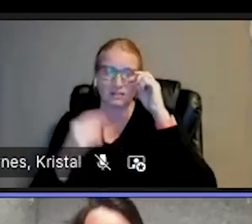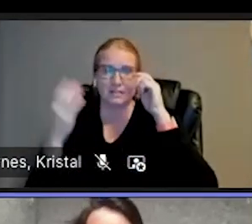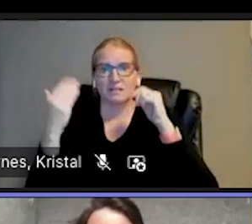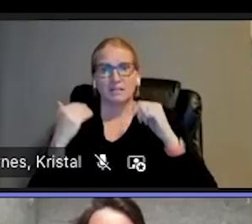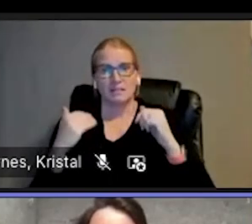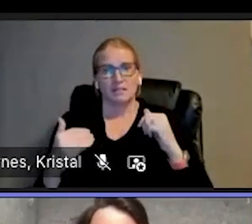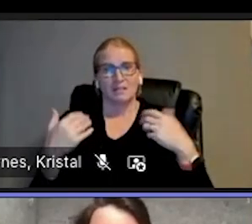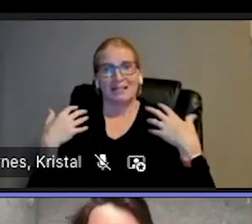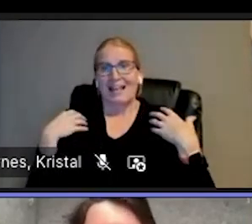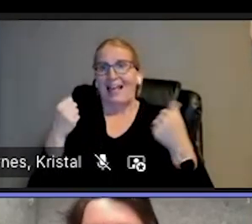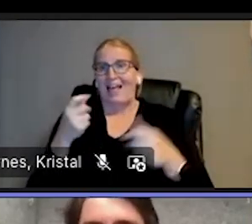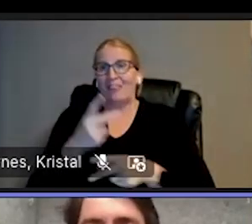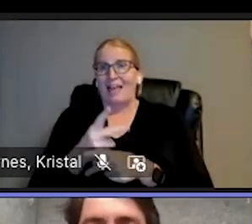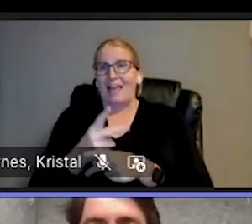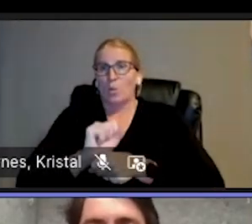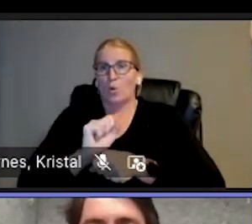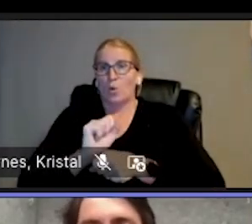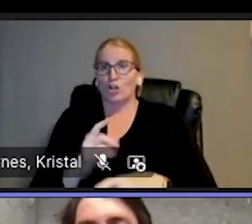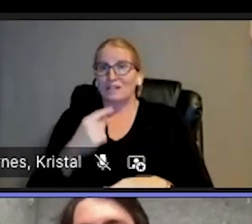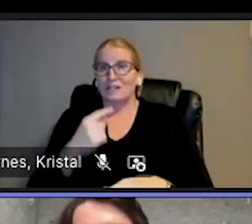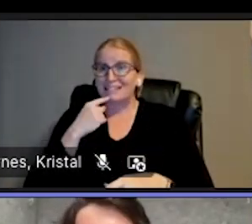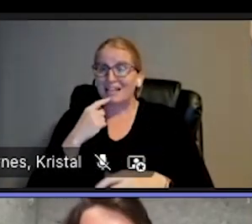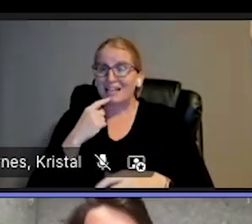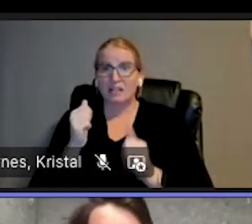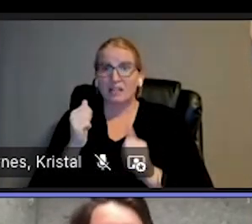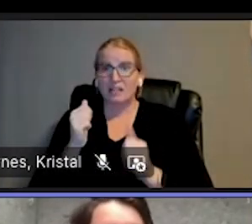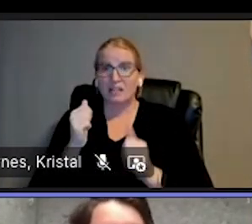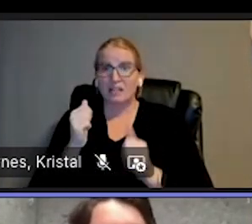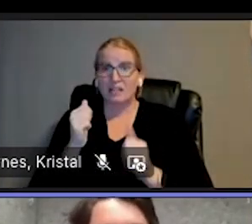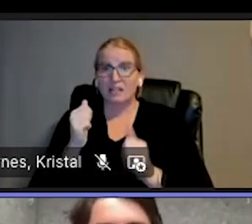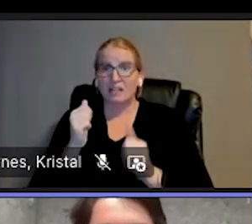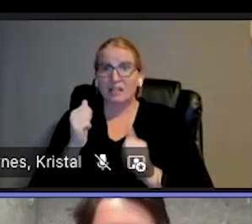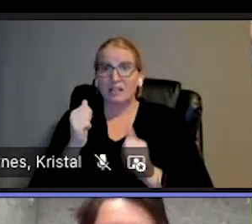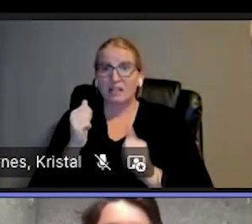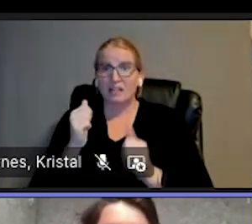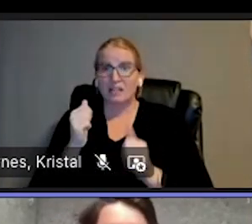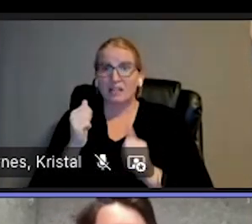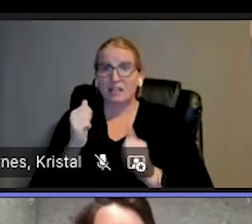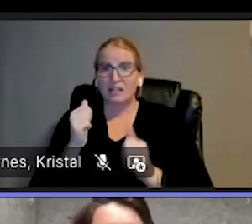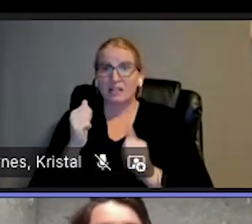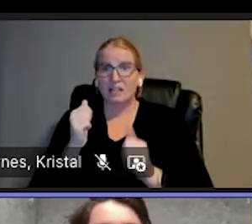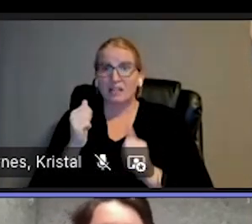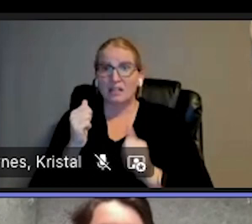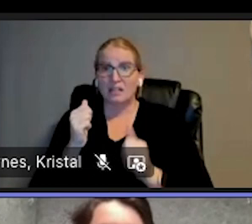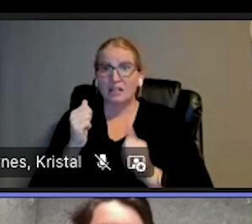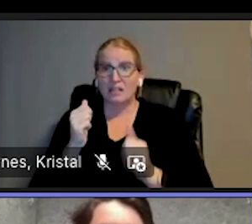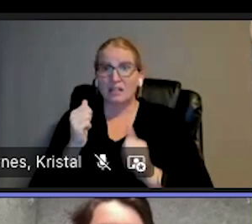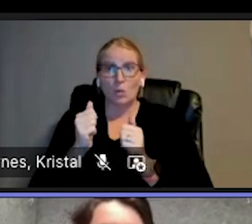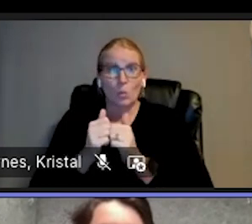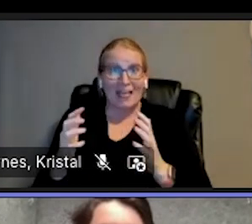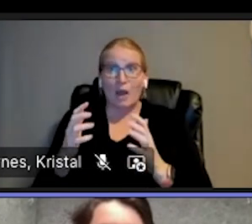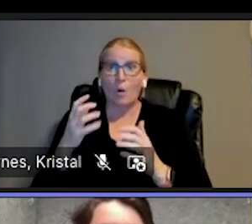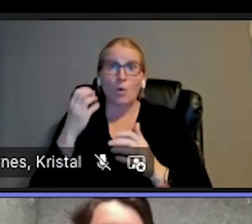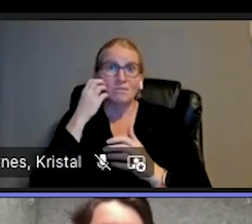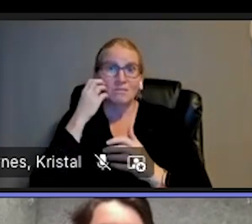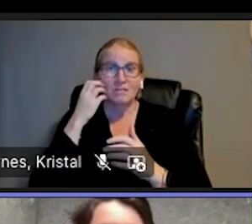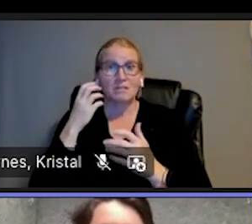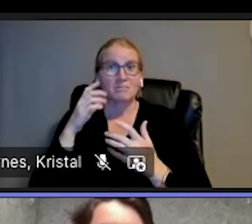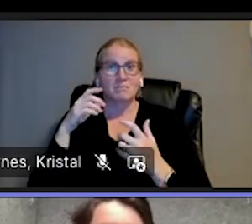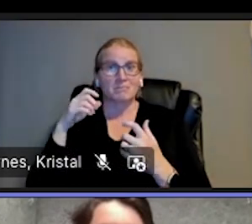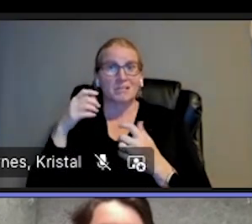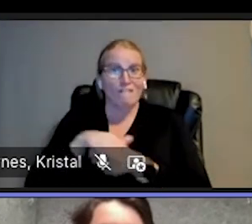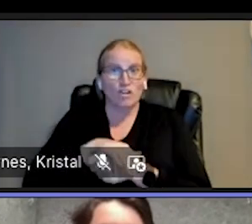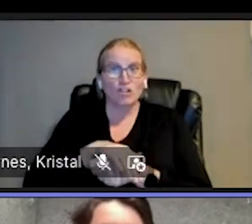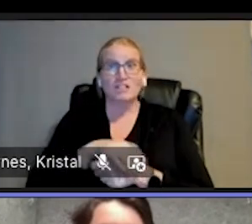in particular noted that without continuous mobile coverage and access to devices and a subscription, unhoused Vermonters in